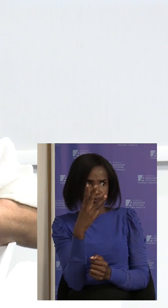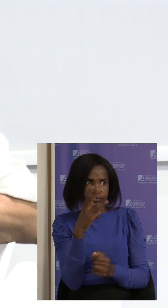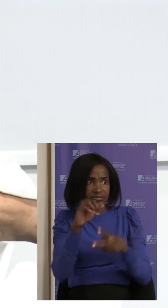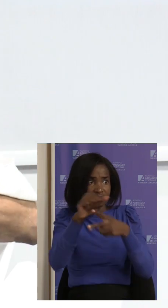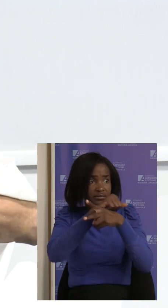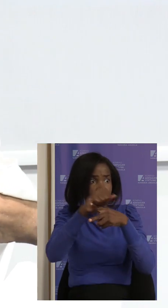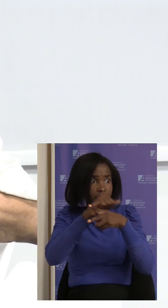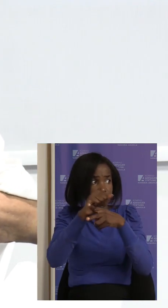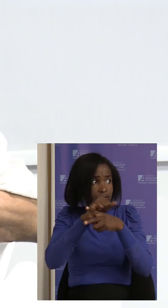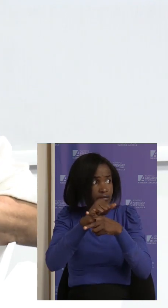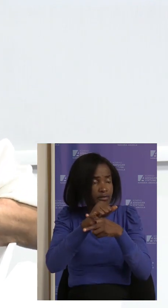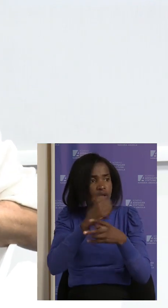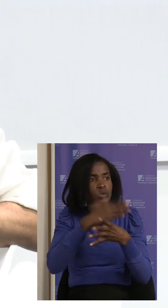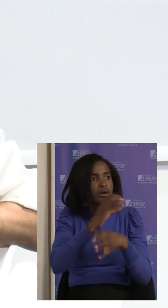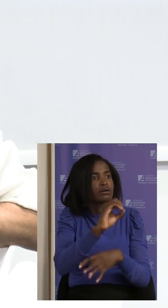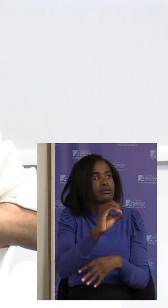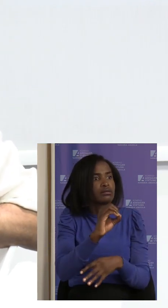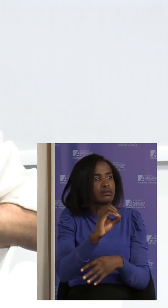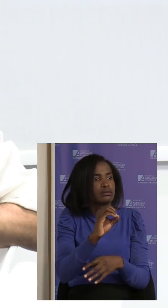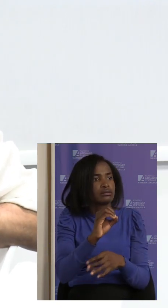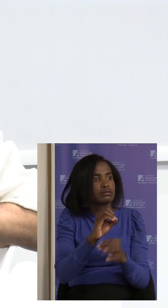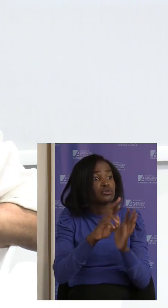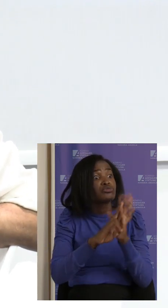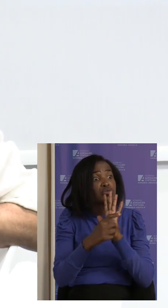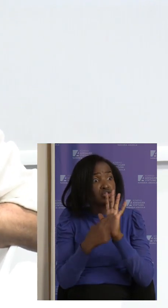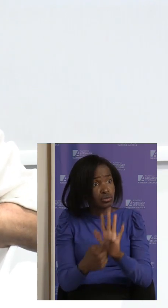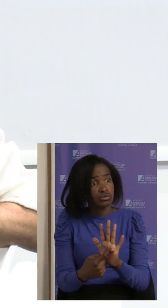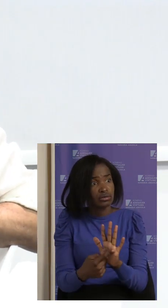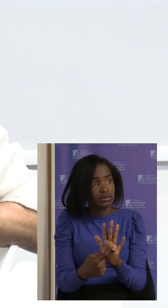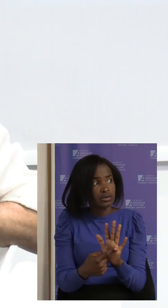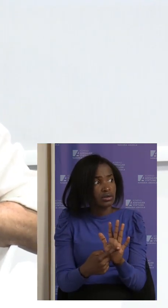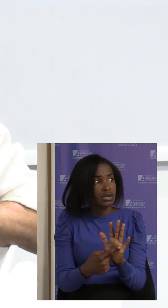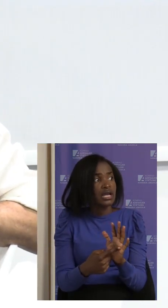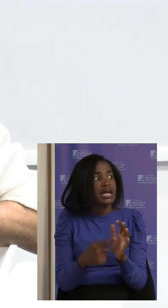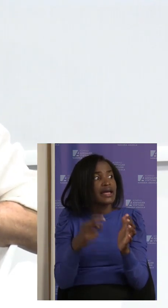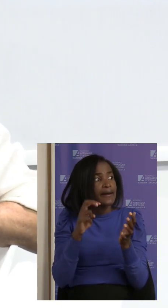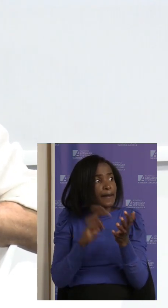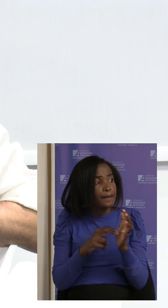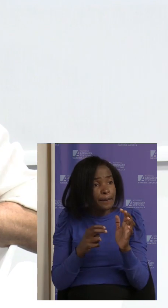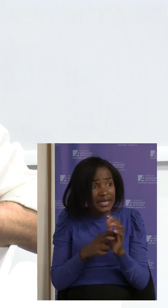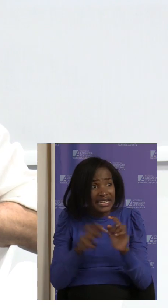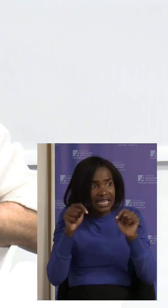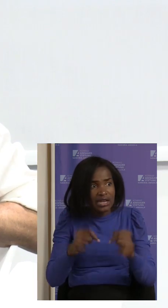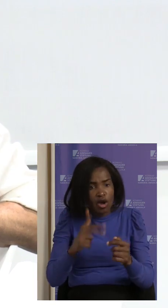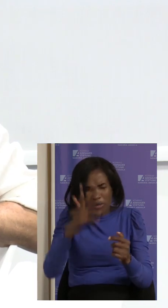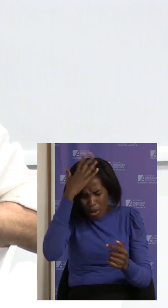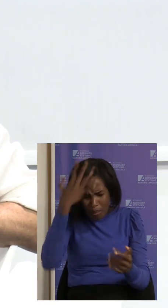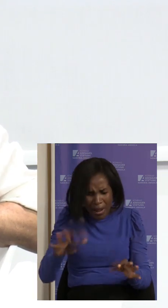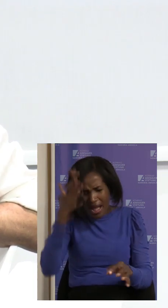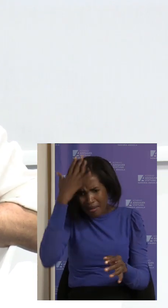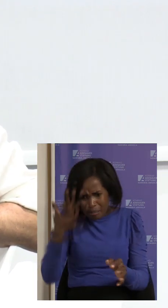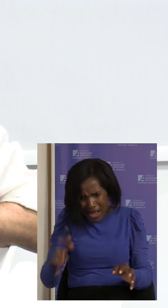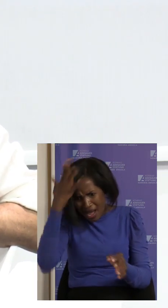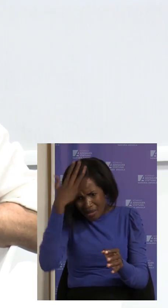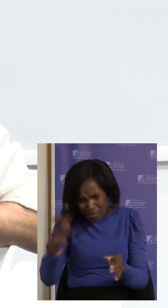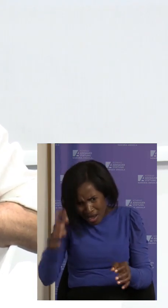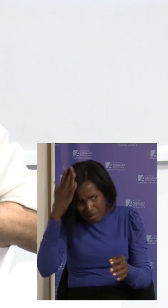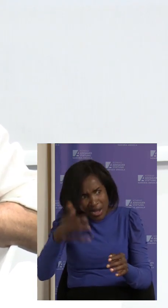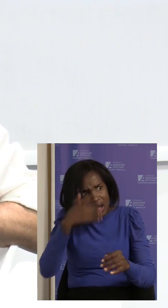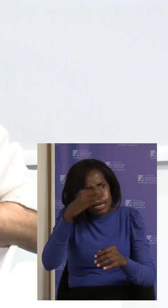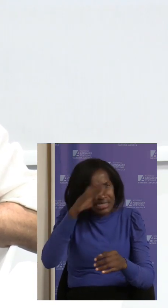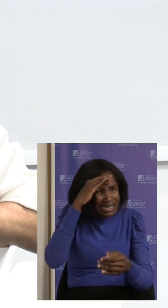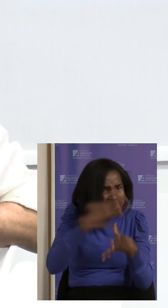training graduates are unemployed, according to that report. We are creating a bottleneck at the end of the education system that's